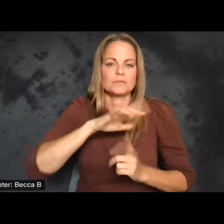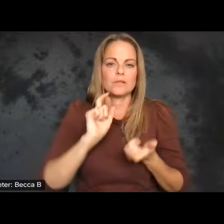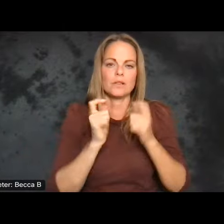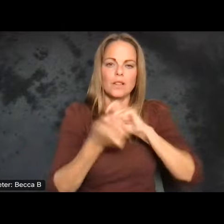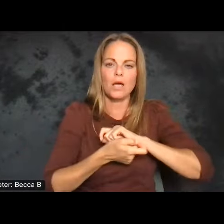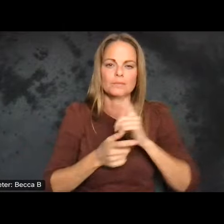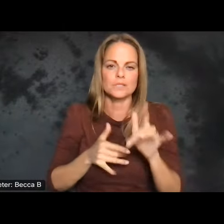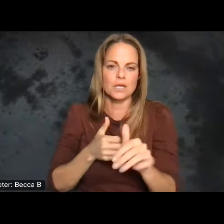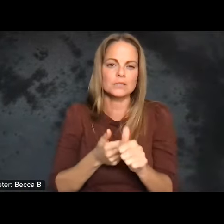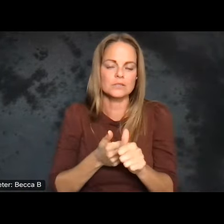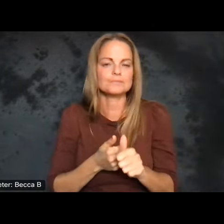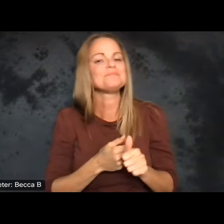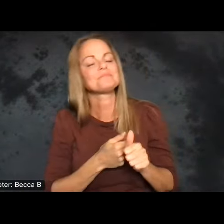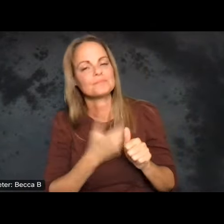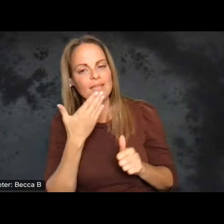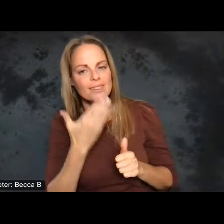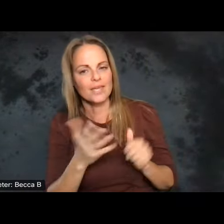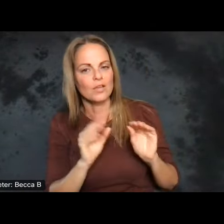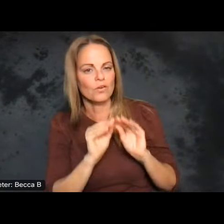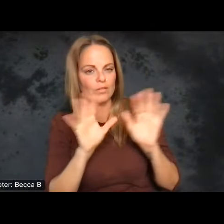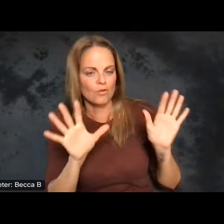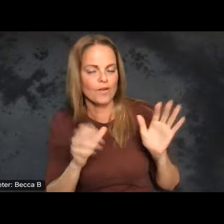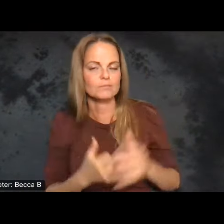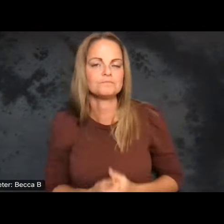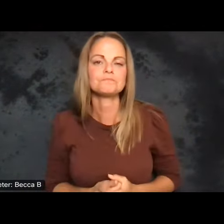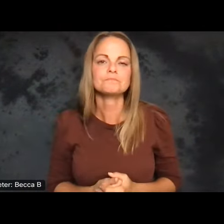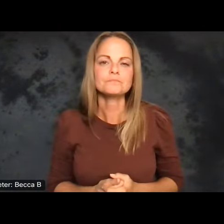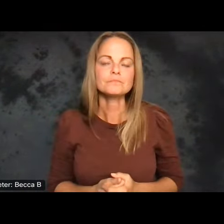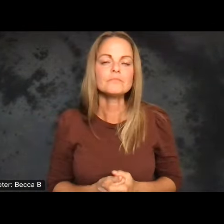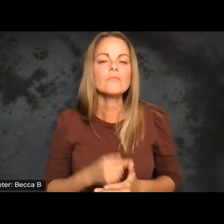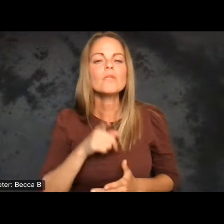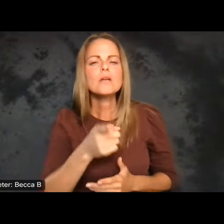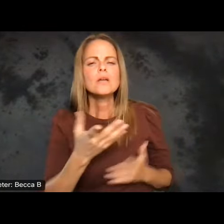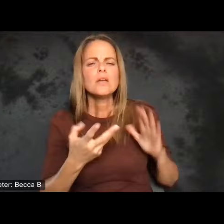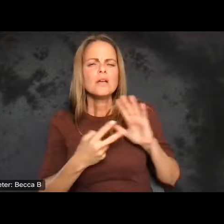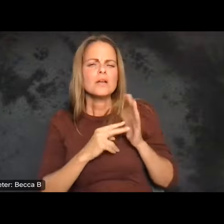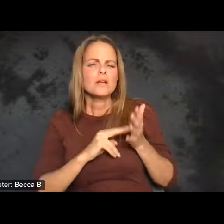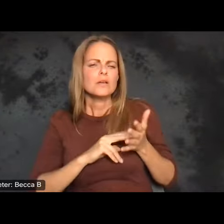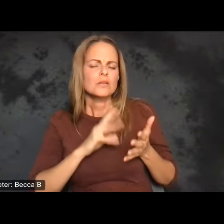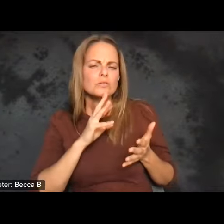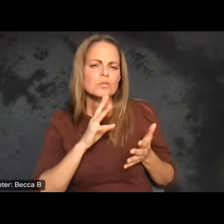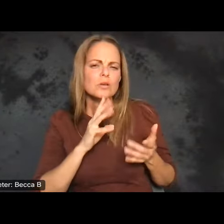Okay, thank you for that clarity. And when you're talking about